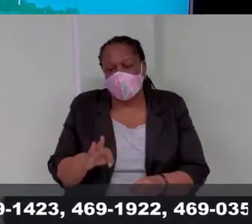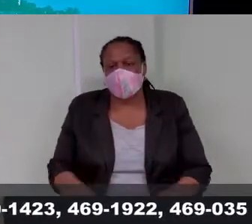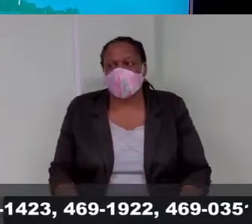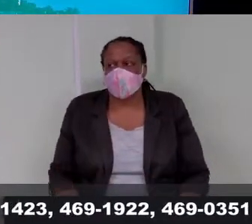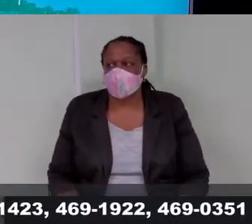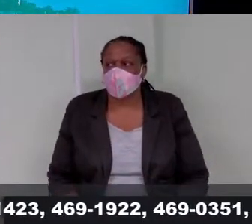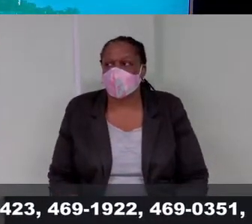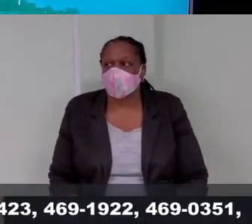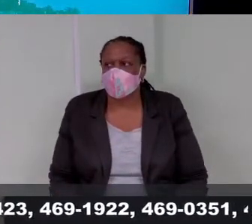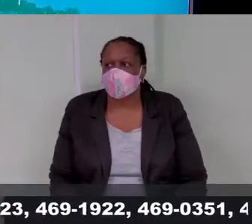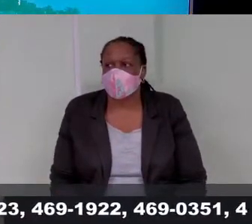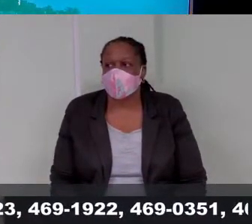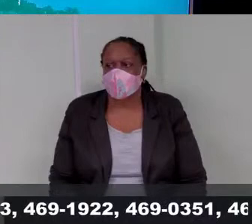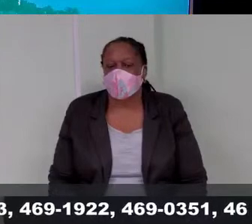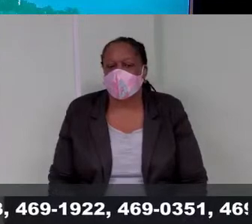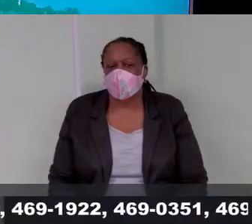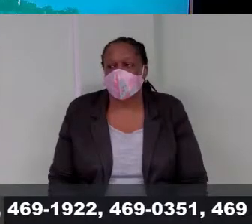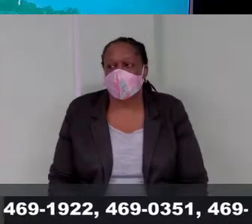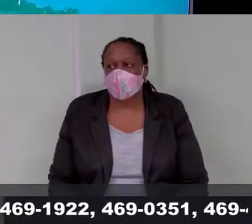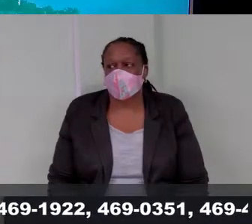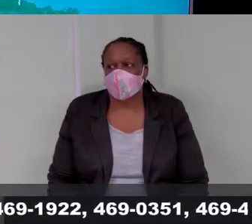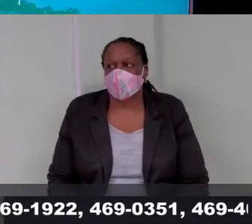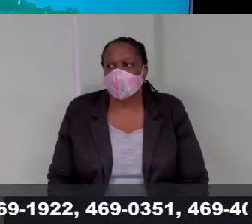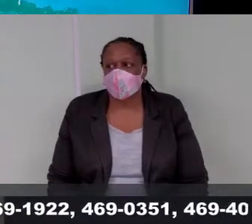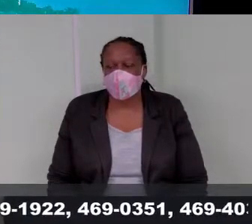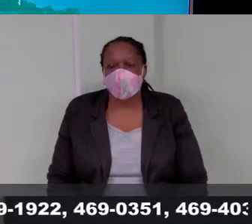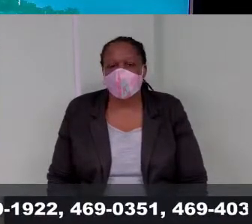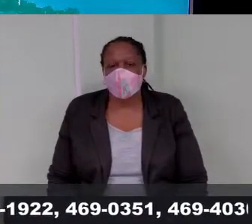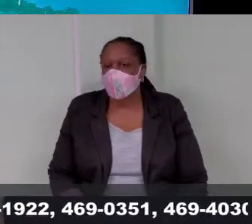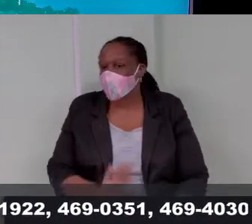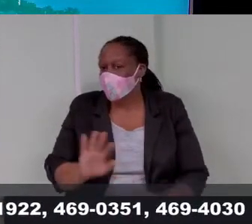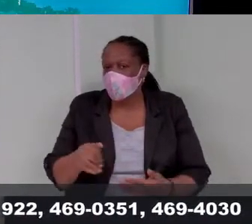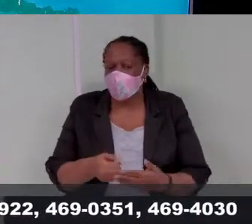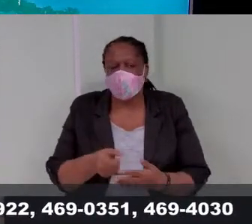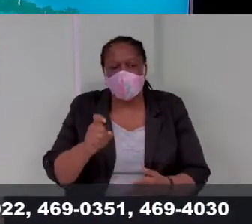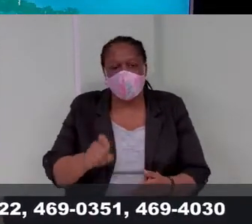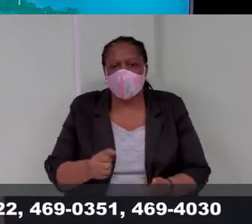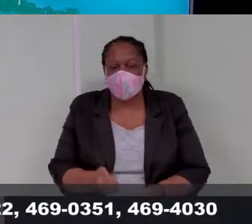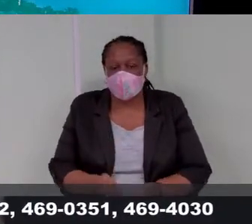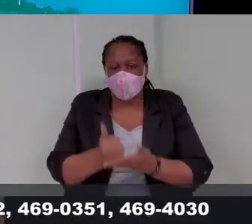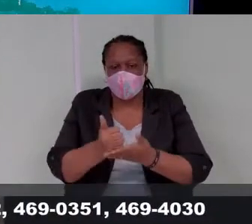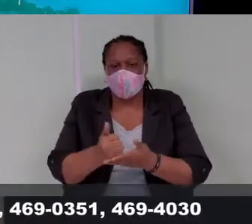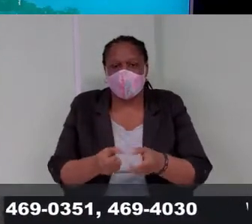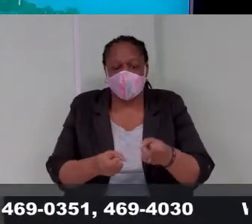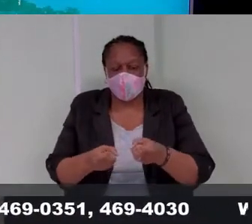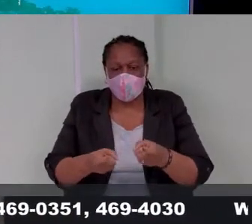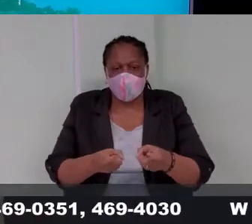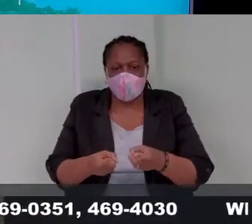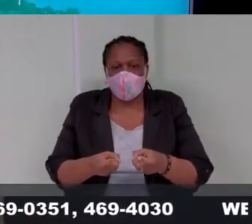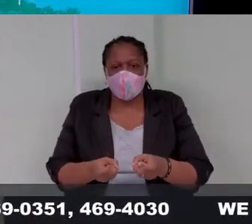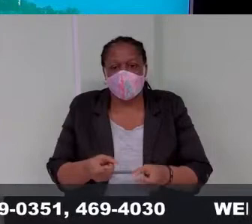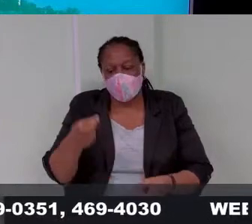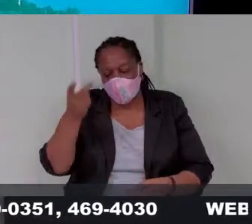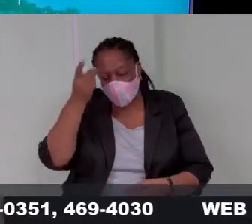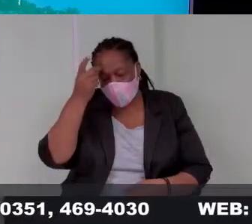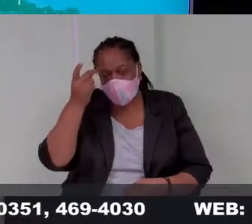your important part in helping us to manage the